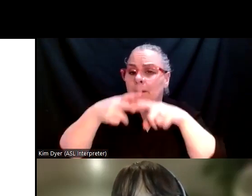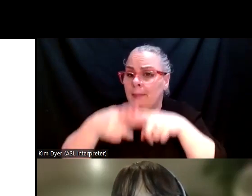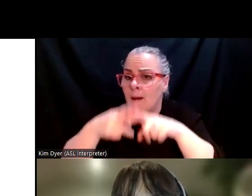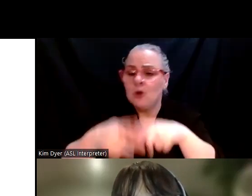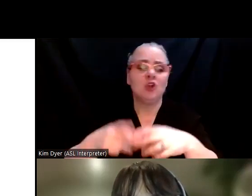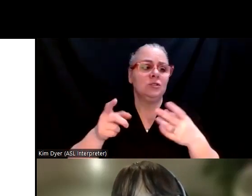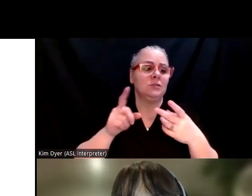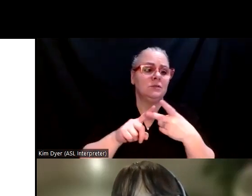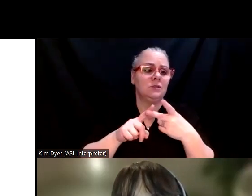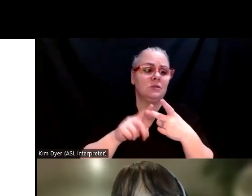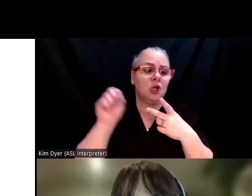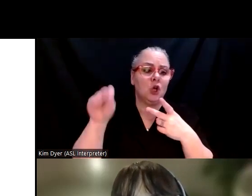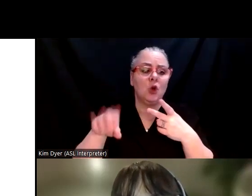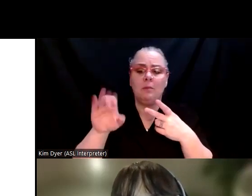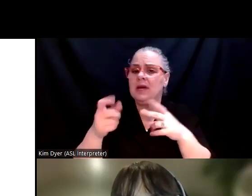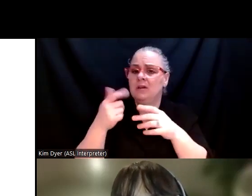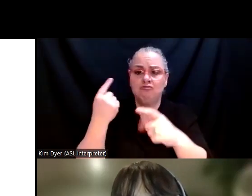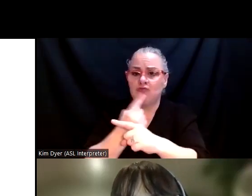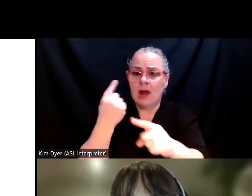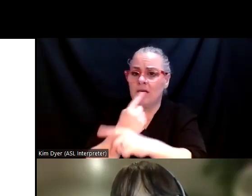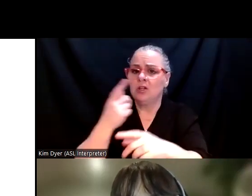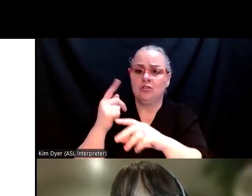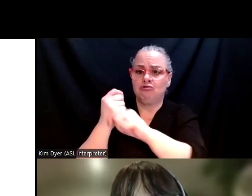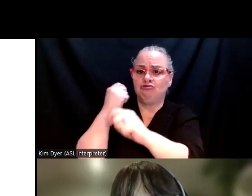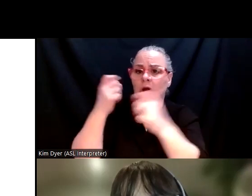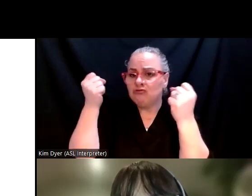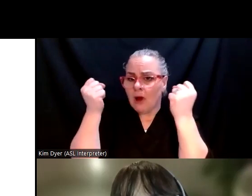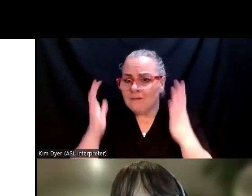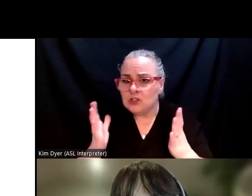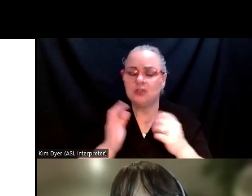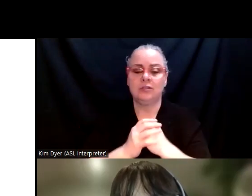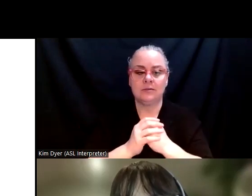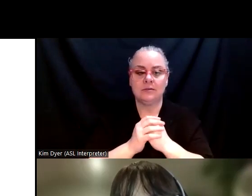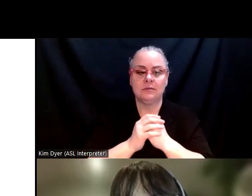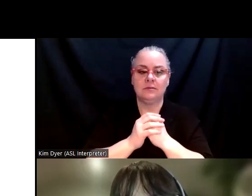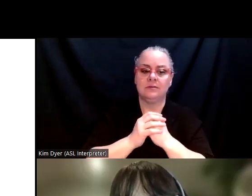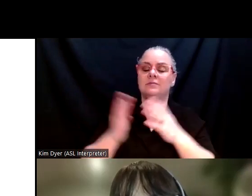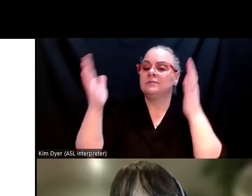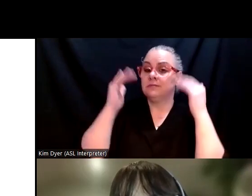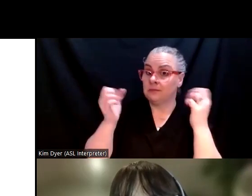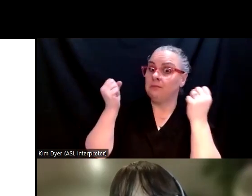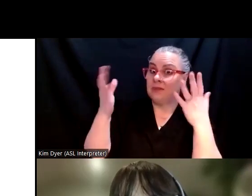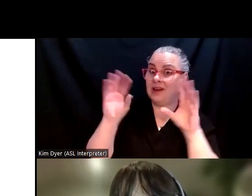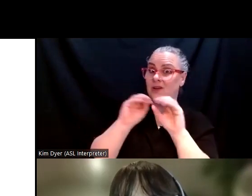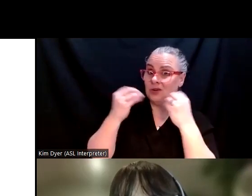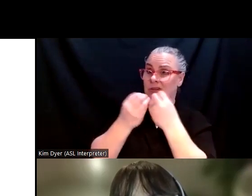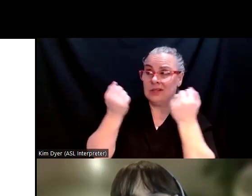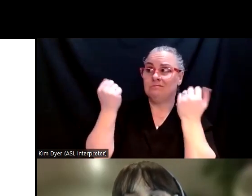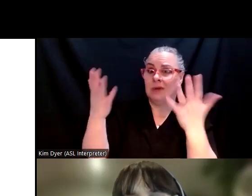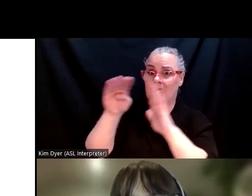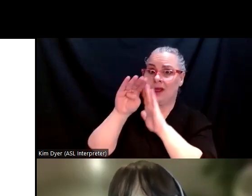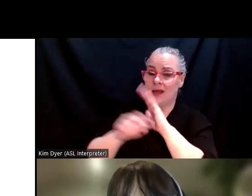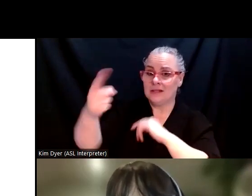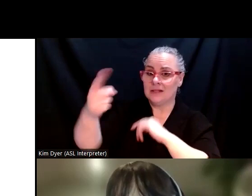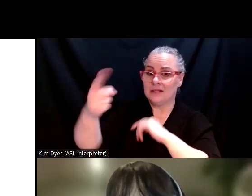or truckers, whatever that is. Yeah. And there are a lot of organizations now. There are a lot of lists out there. And again,